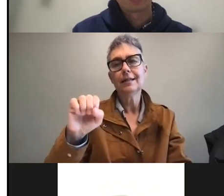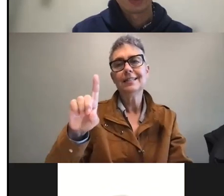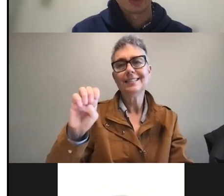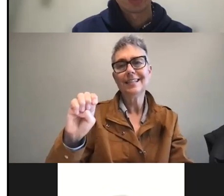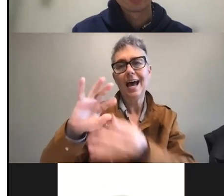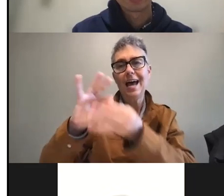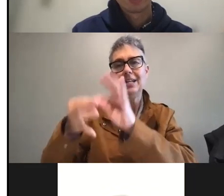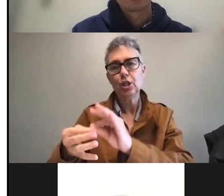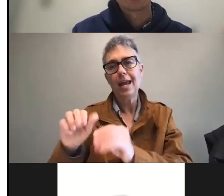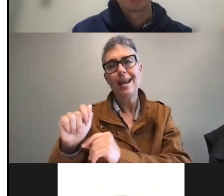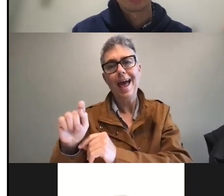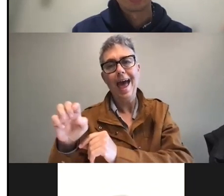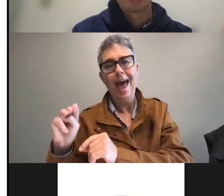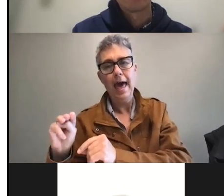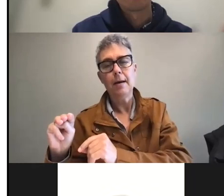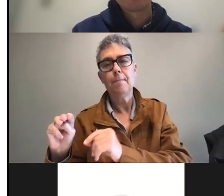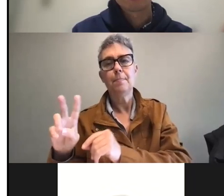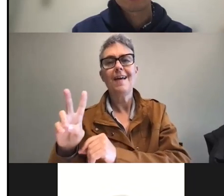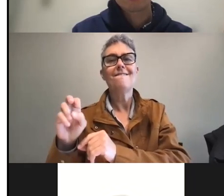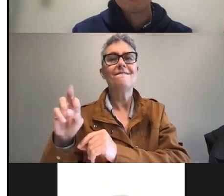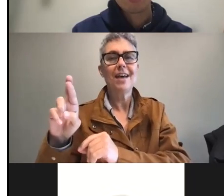these representations, to